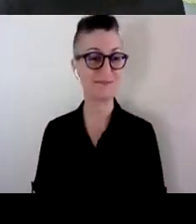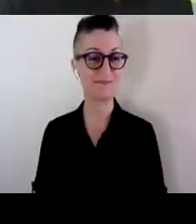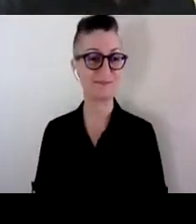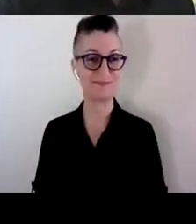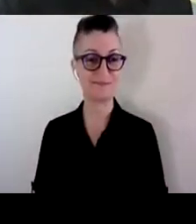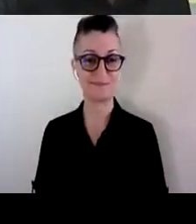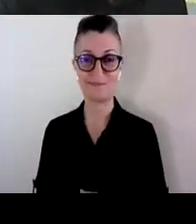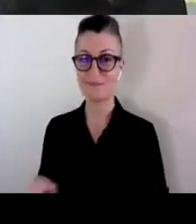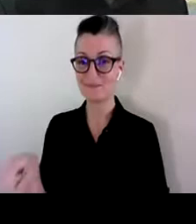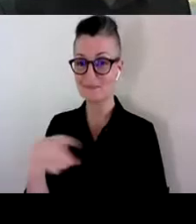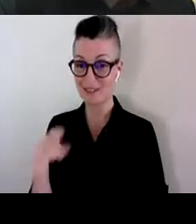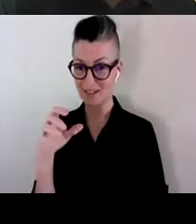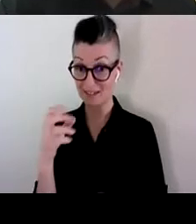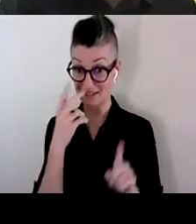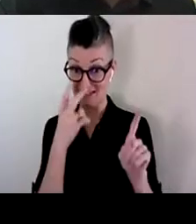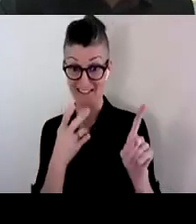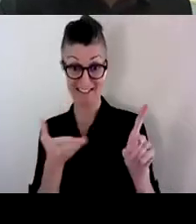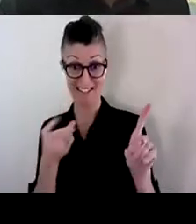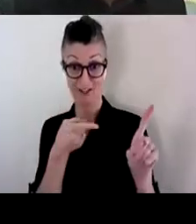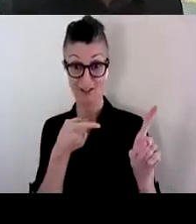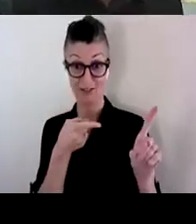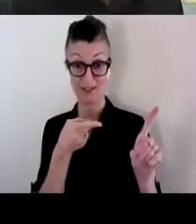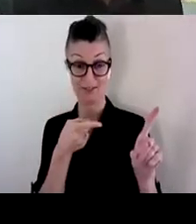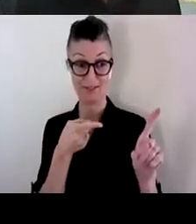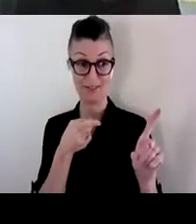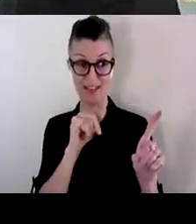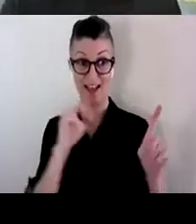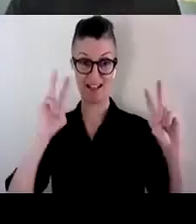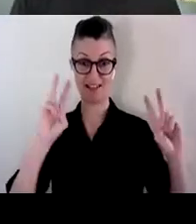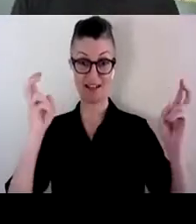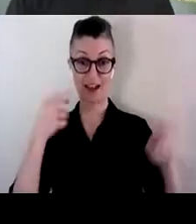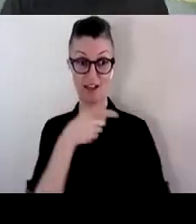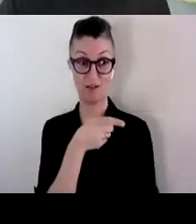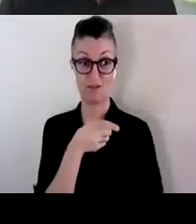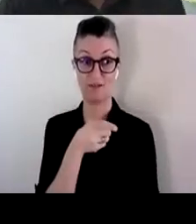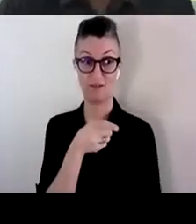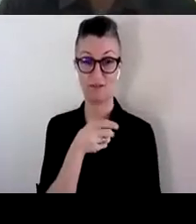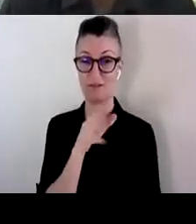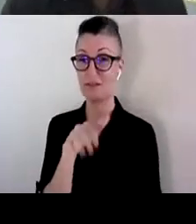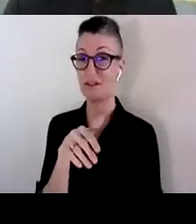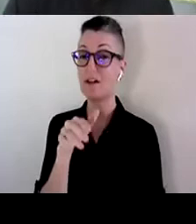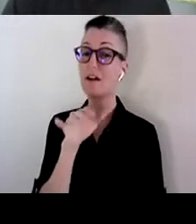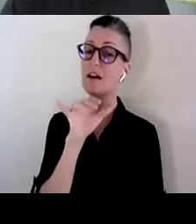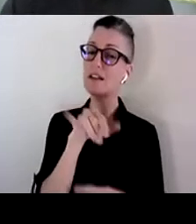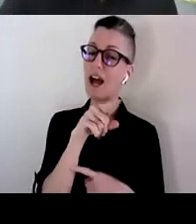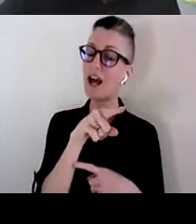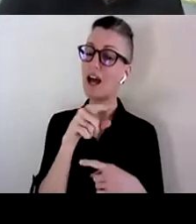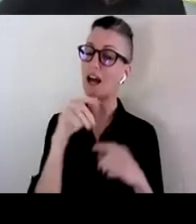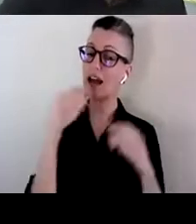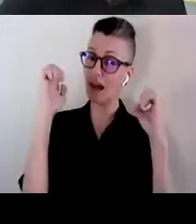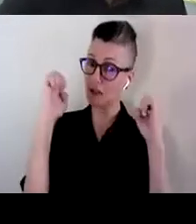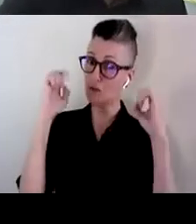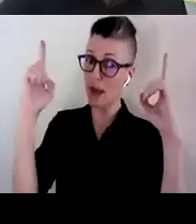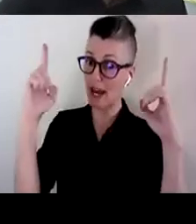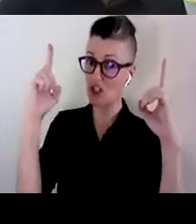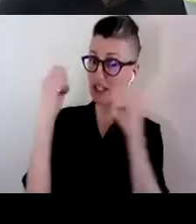As you can probably guess right here with the title, I see emancipatory education as education that